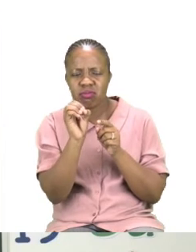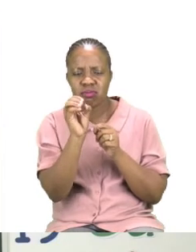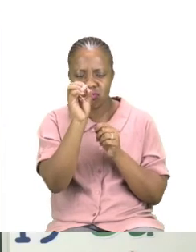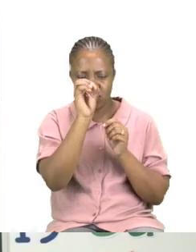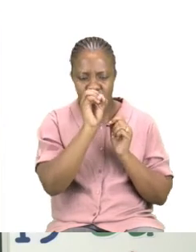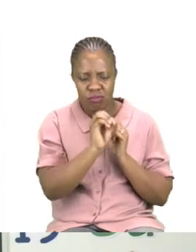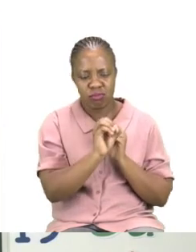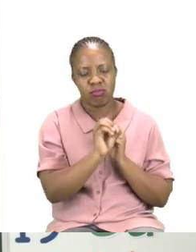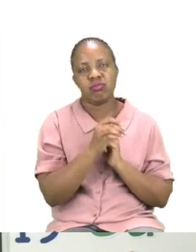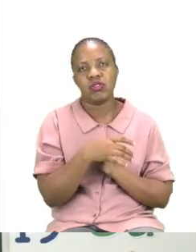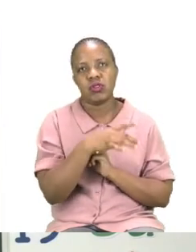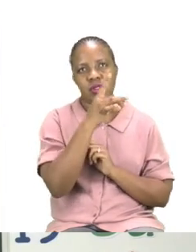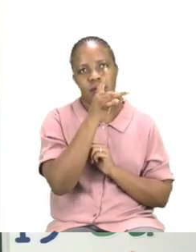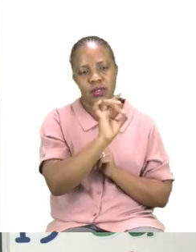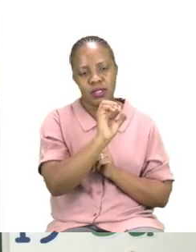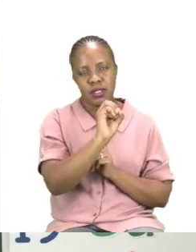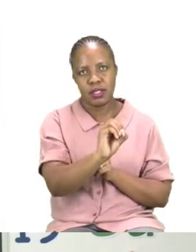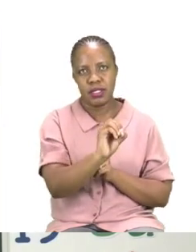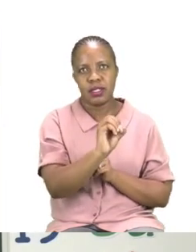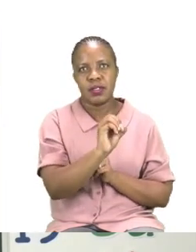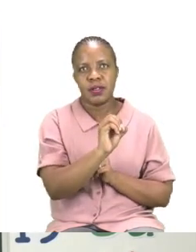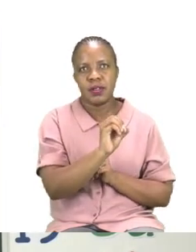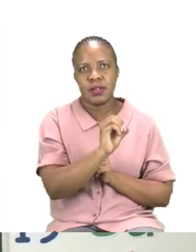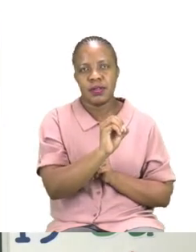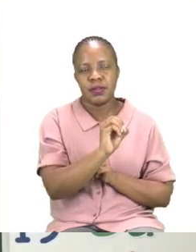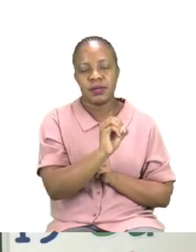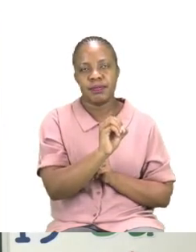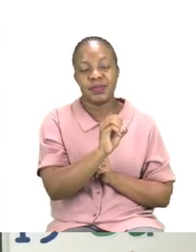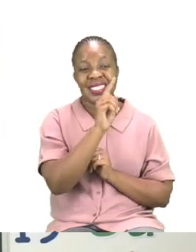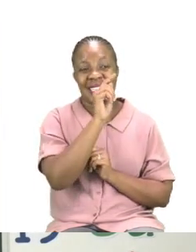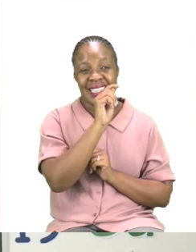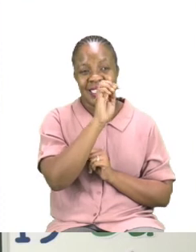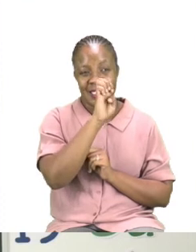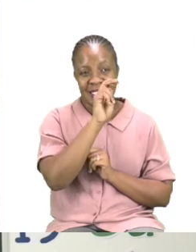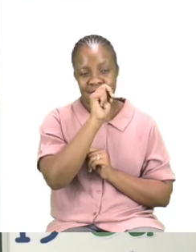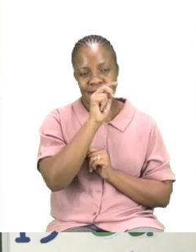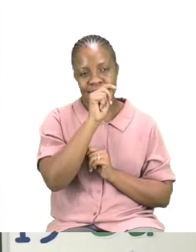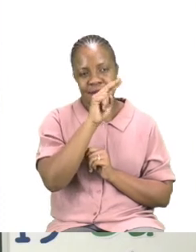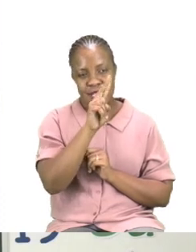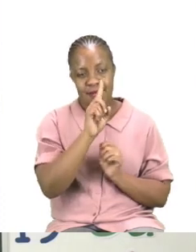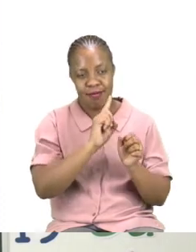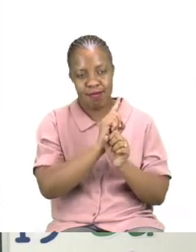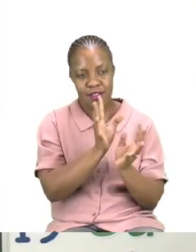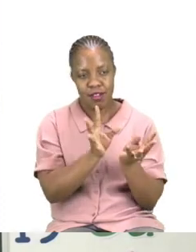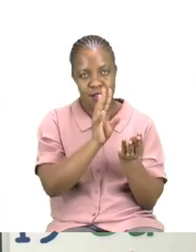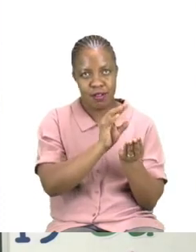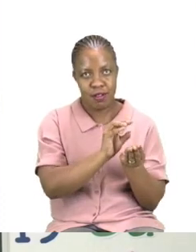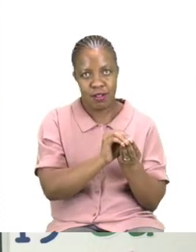says 80. So we have added our tens and now we need to add